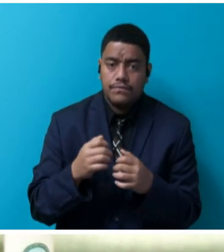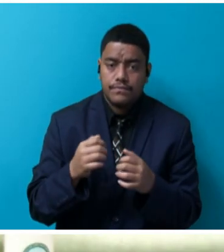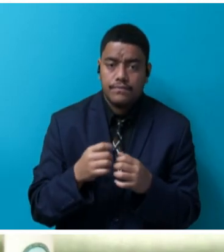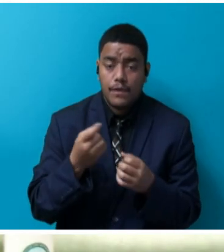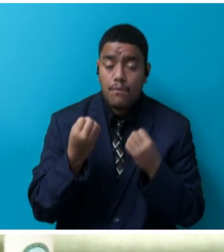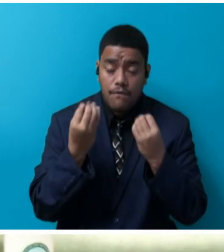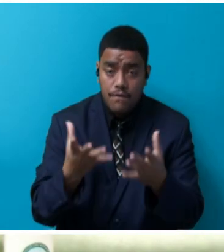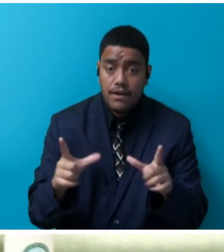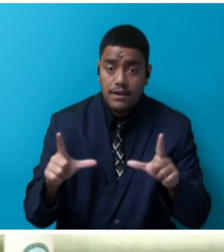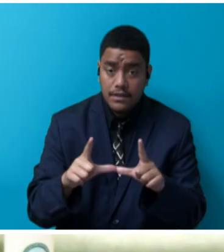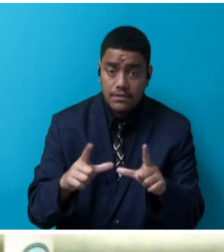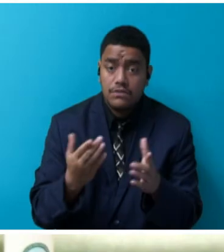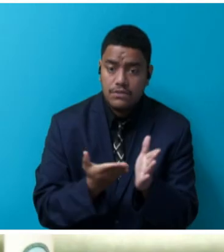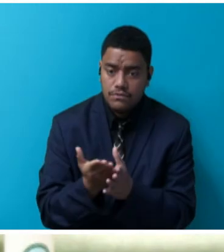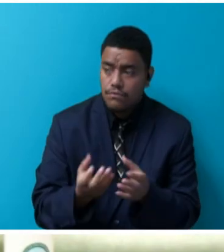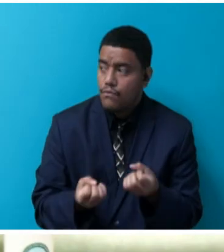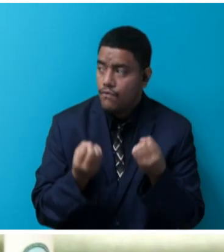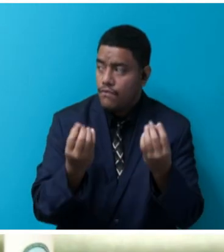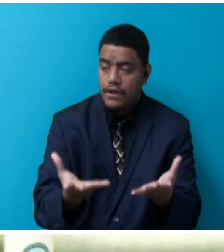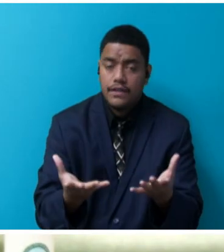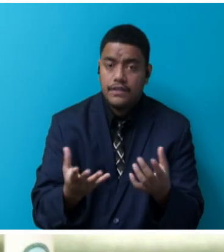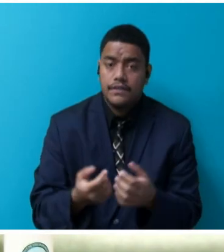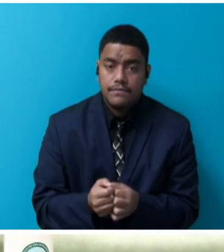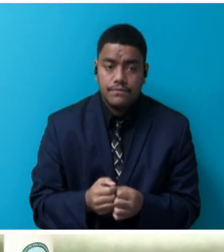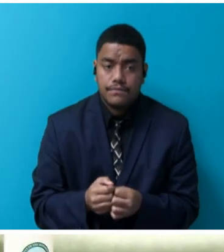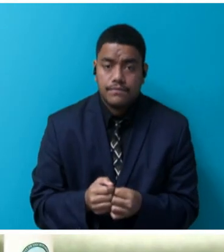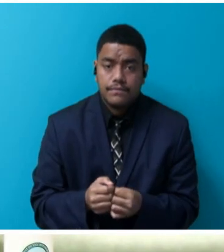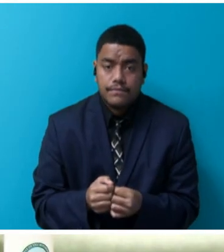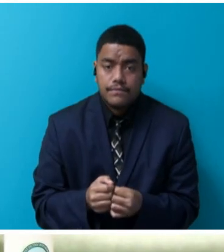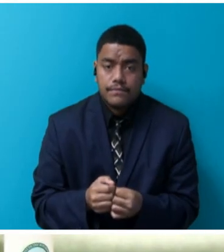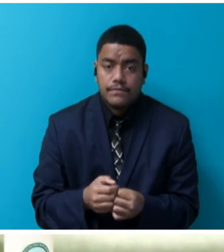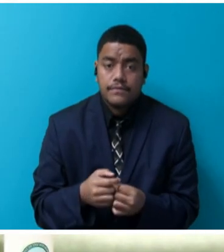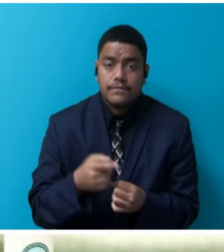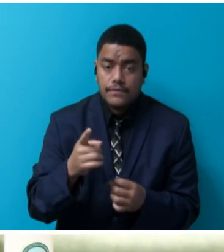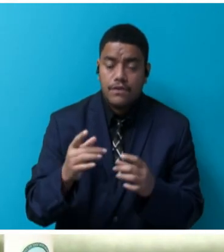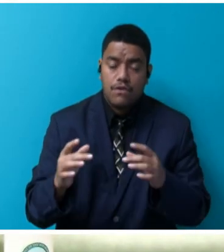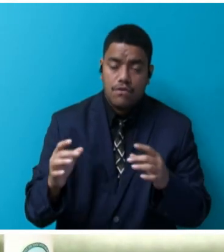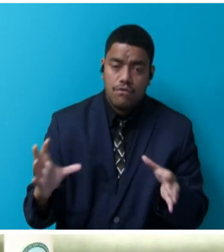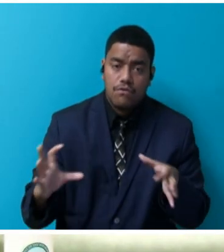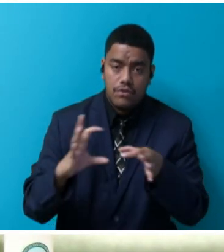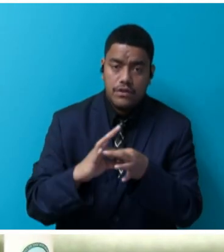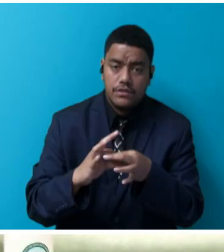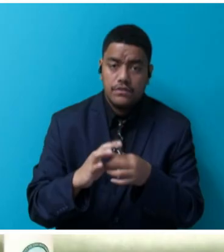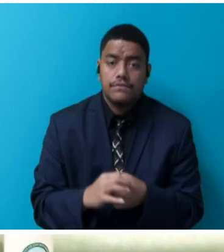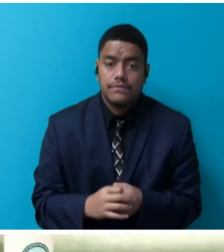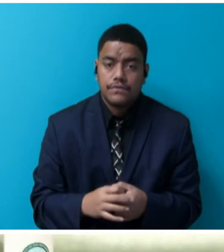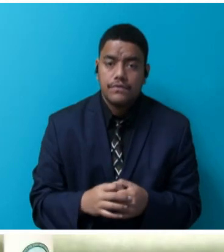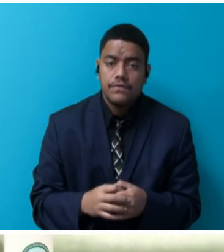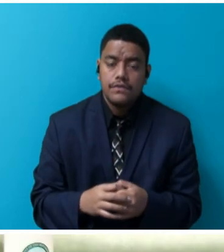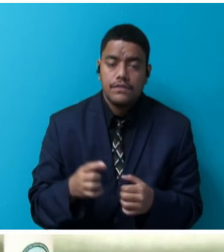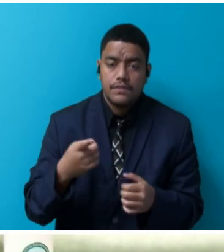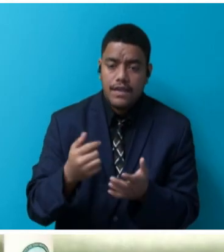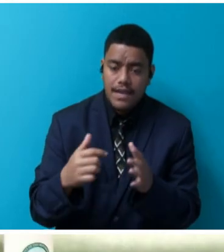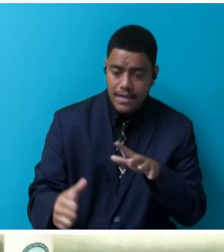provides licensing of service providers, the management of spectrum, interconnection between operators, universal service